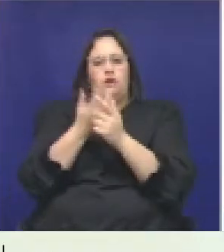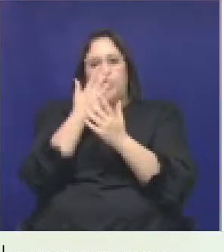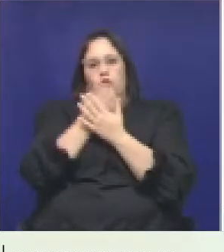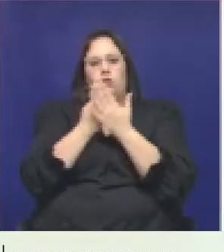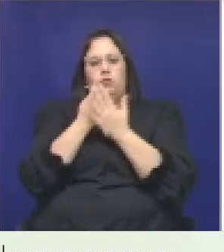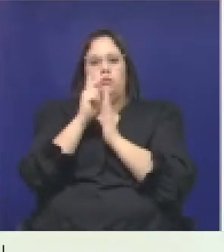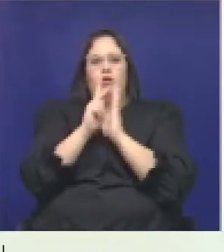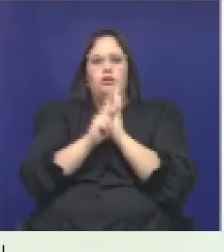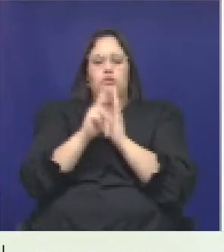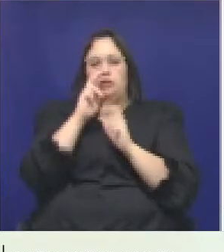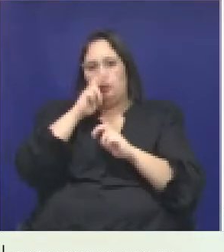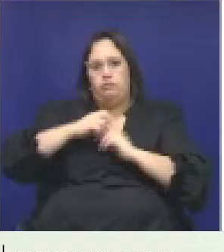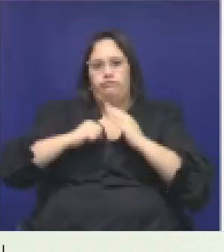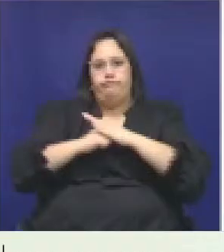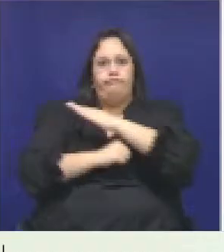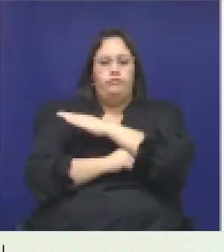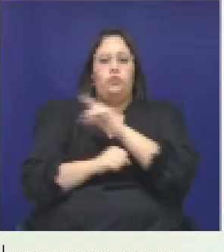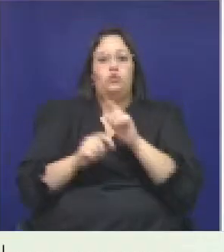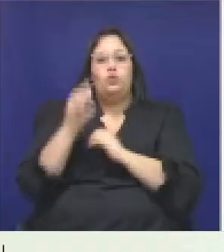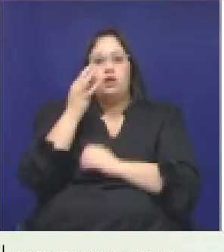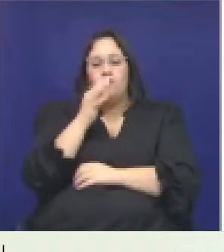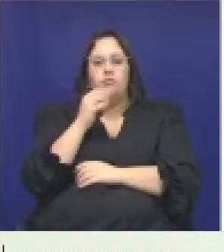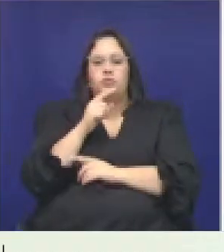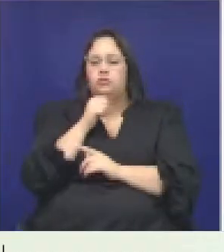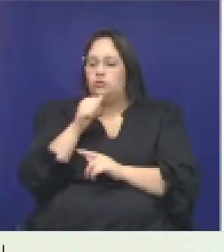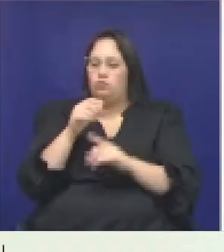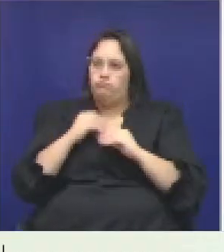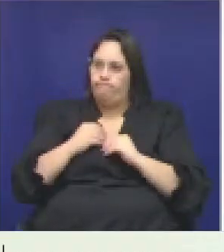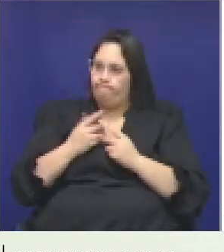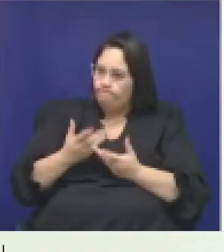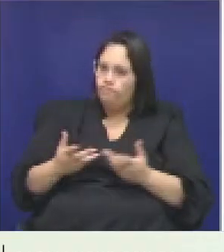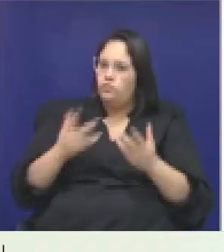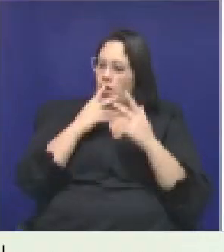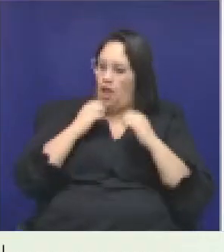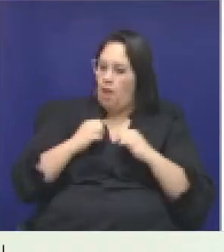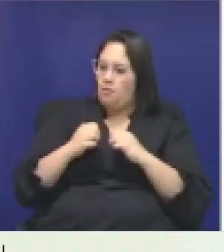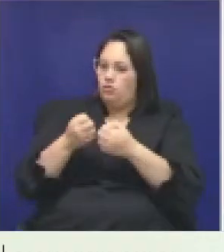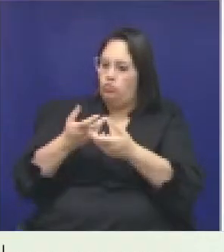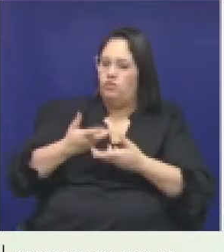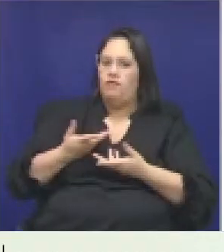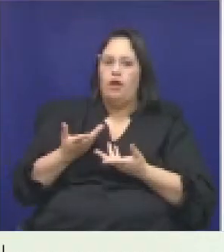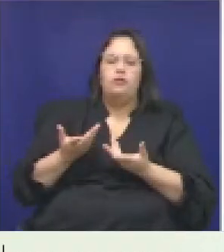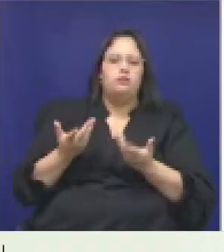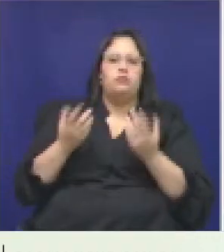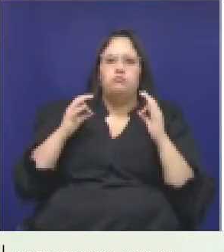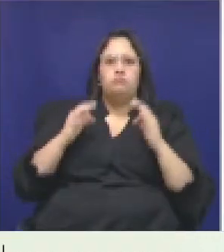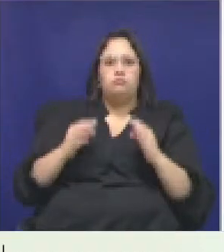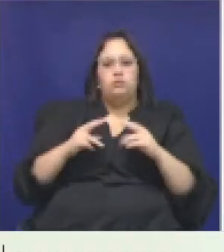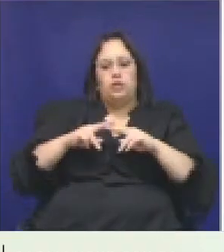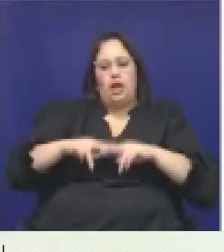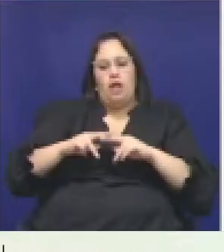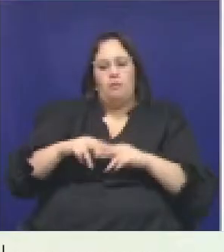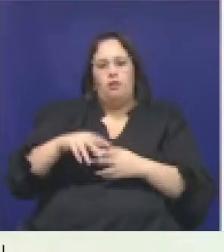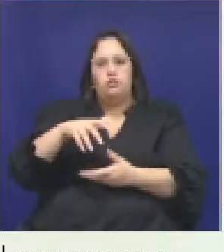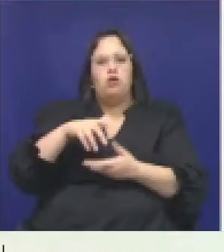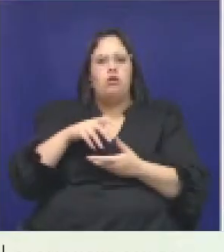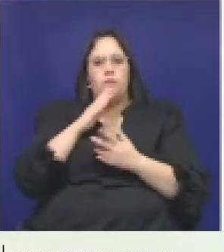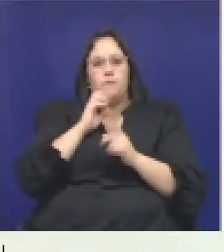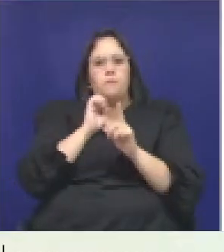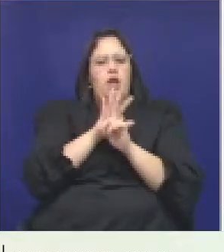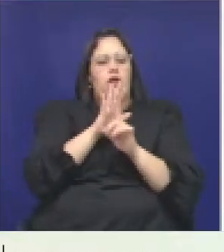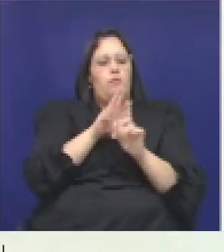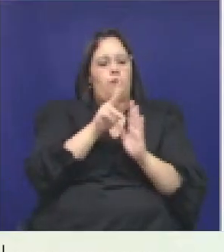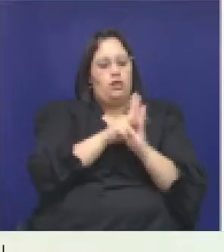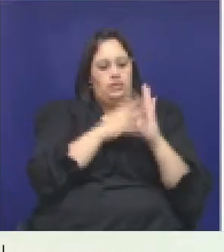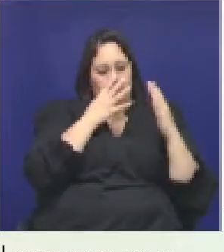government investment in Stats SA undermines its ability to provide reliable data affecting policy